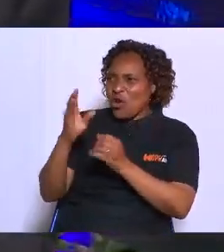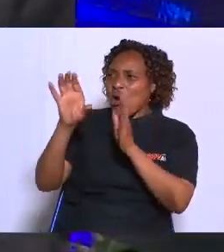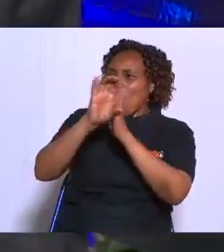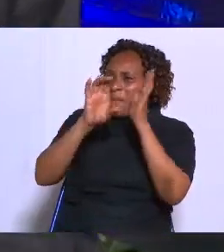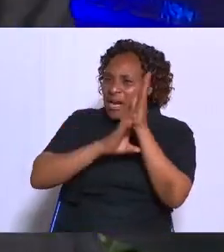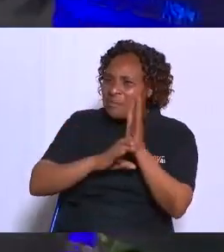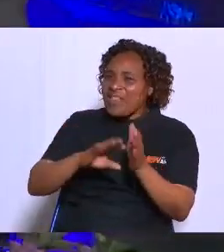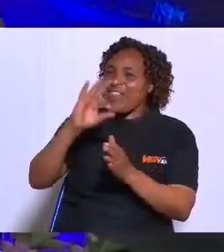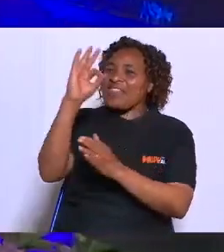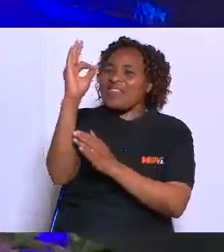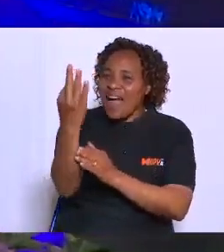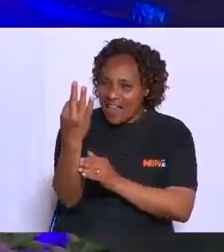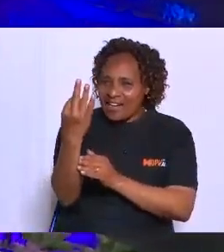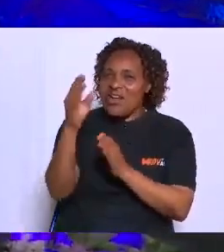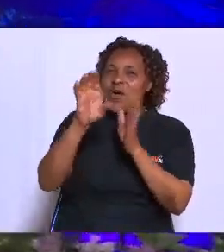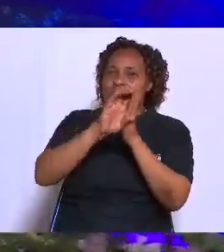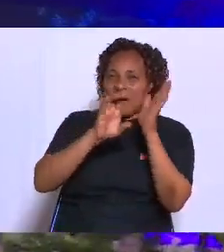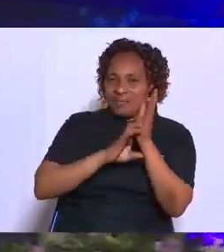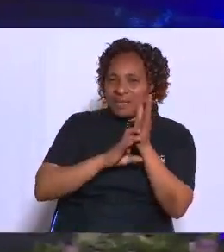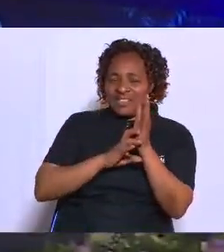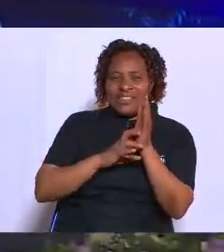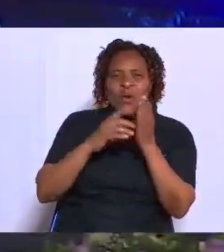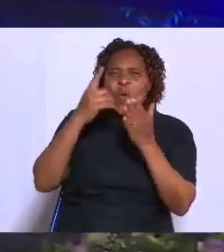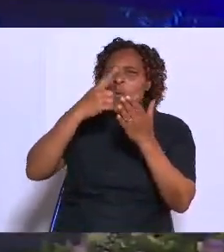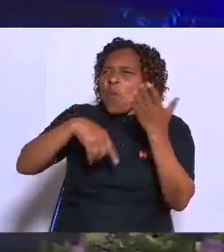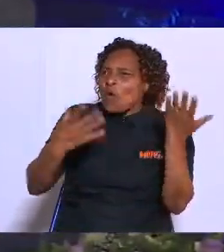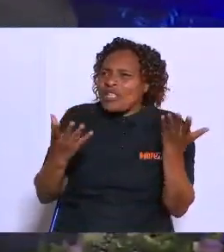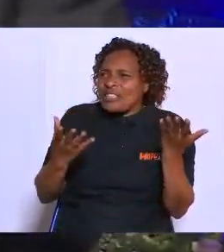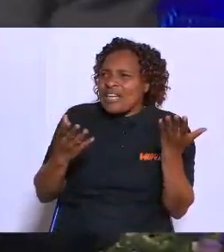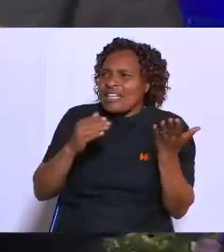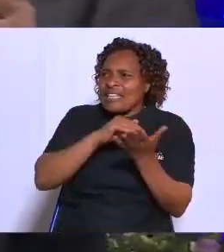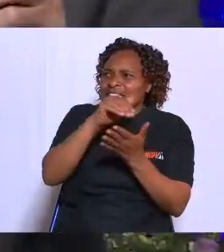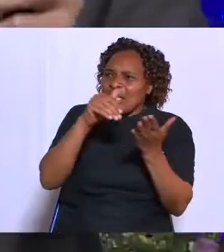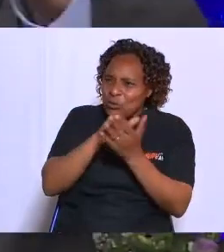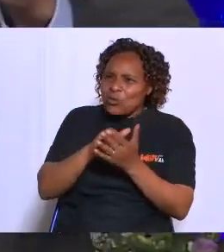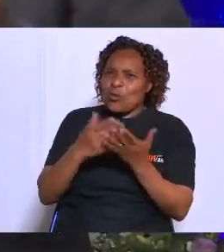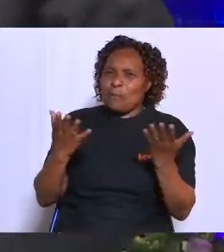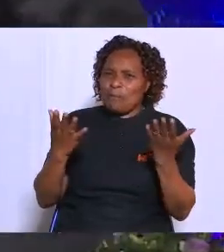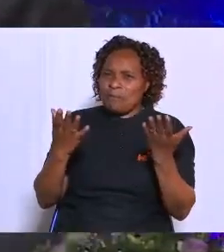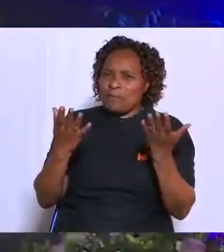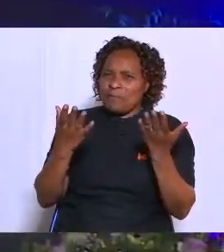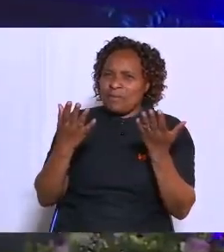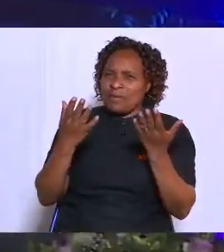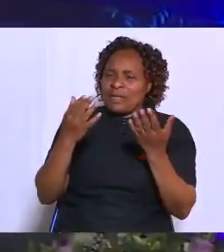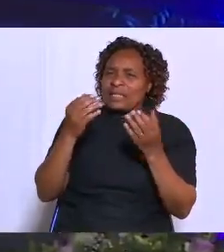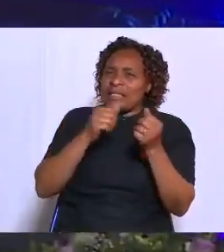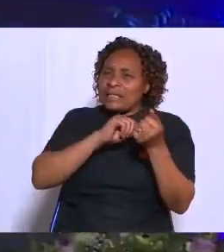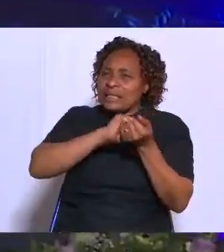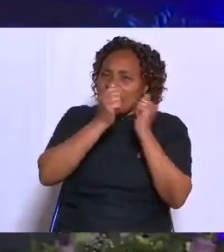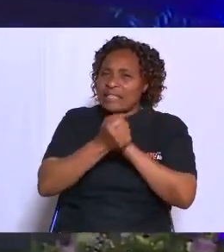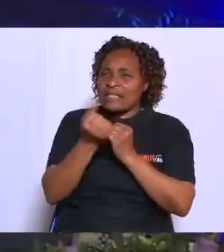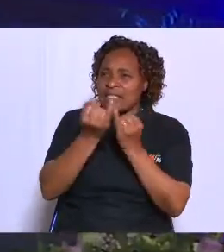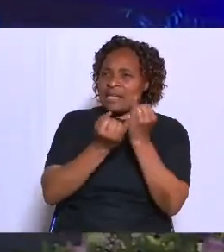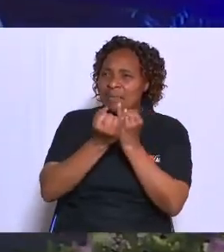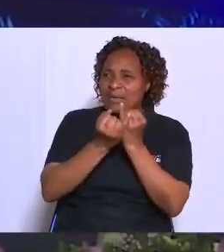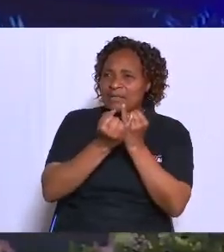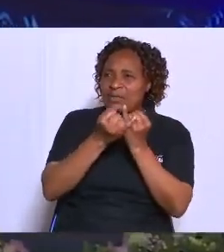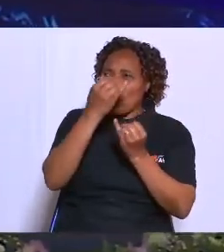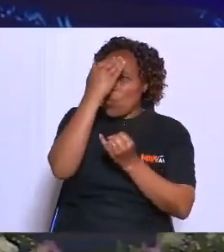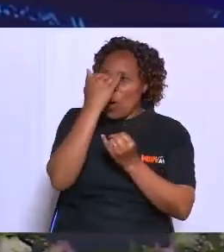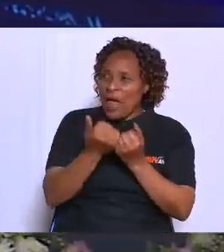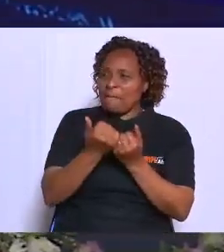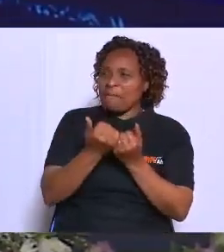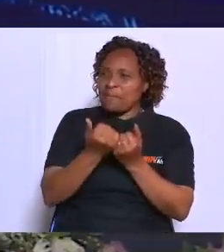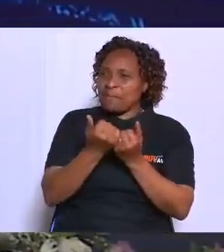third commandment what are the central issues in the change of the Sabbath from Saturday the